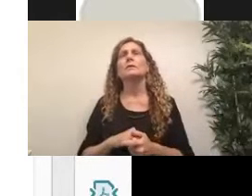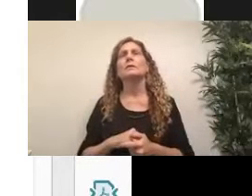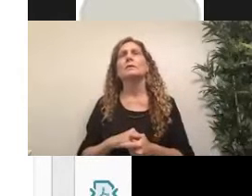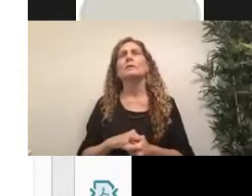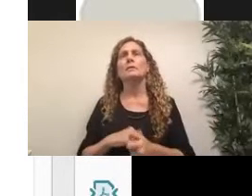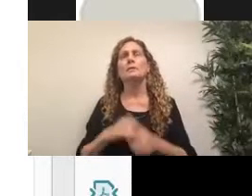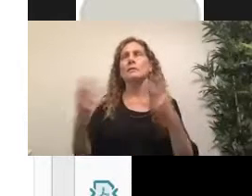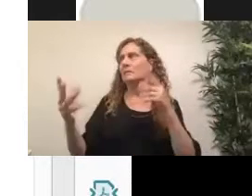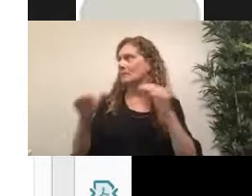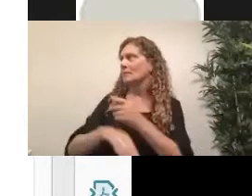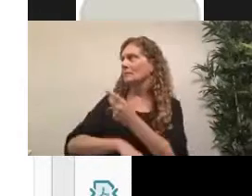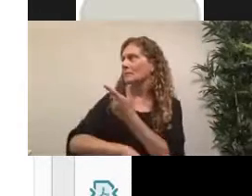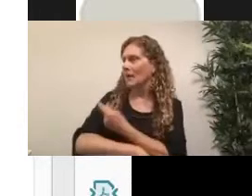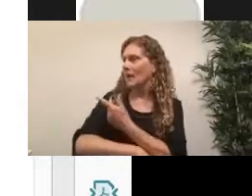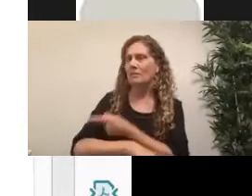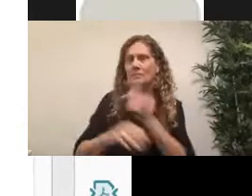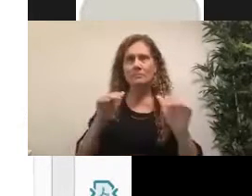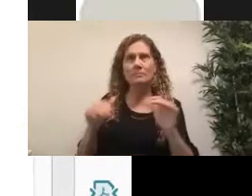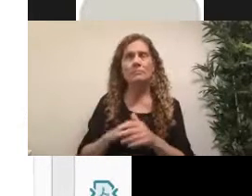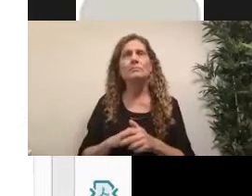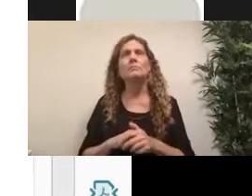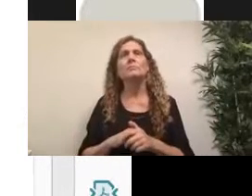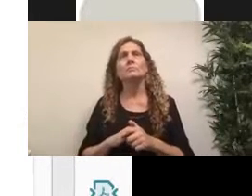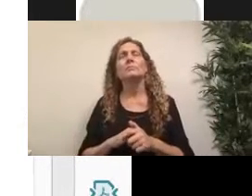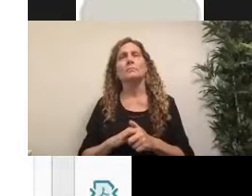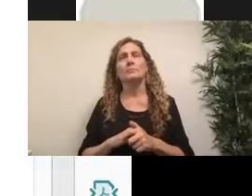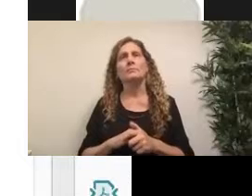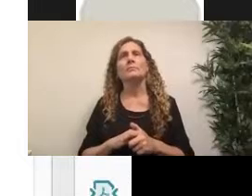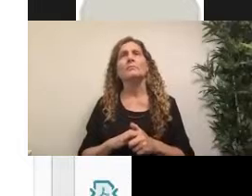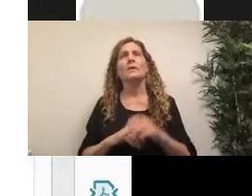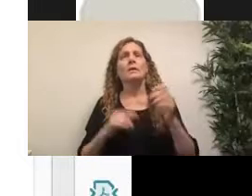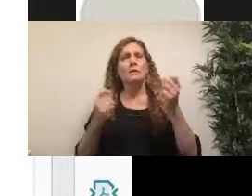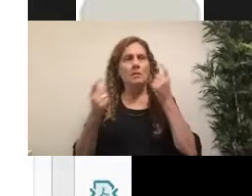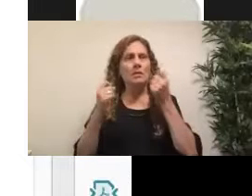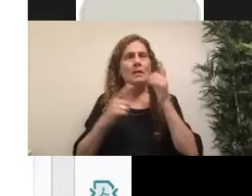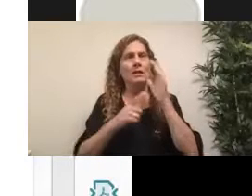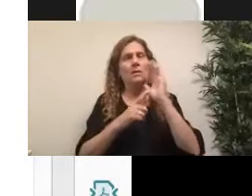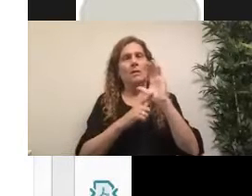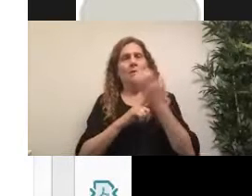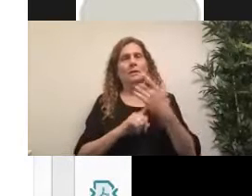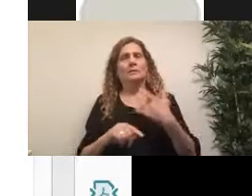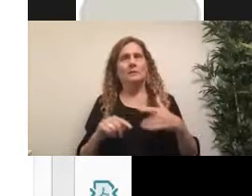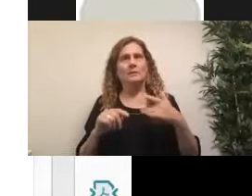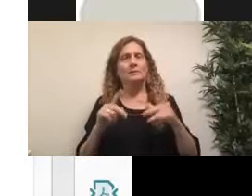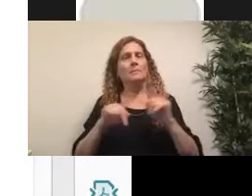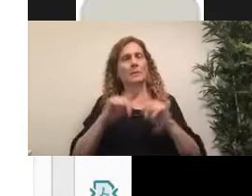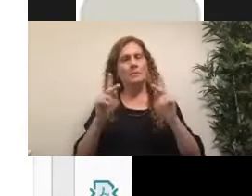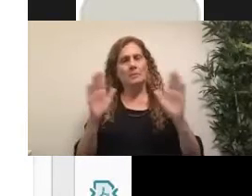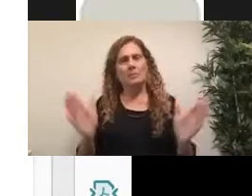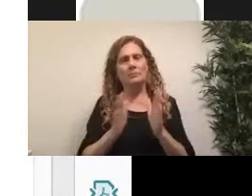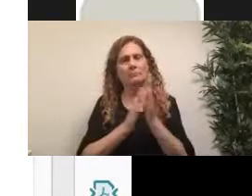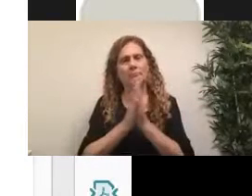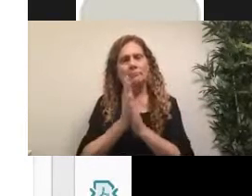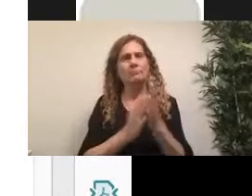competent when they share that information. And we're asking them to join our ambassador program, the Crush COVID Crew. We've found that those who are still nervous about